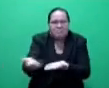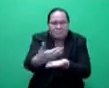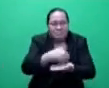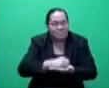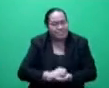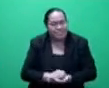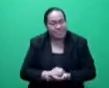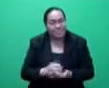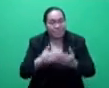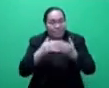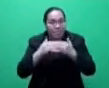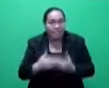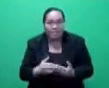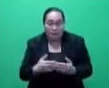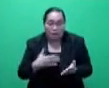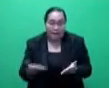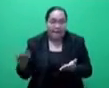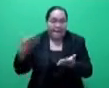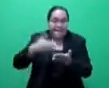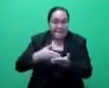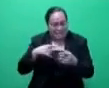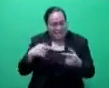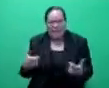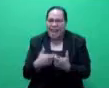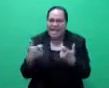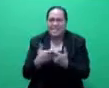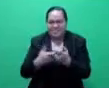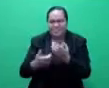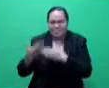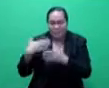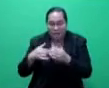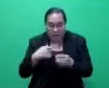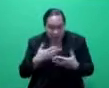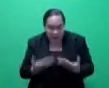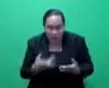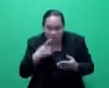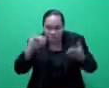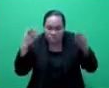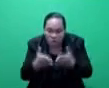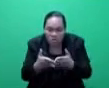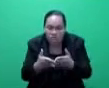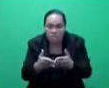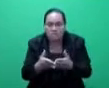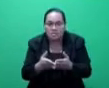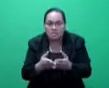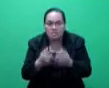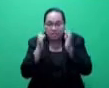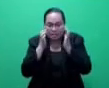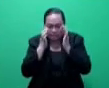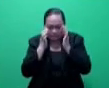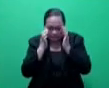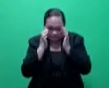Mr. Speaker, sir, in addition to addressing these challenges, we put a particular focus on reforming our